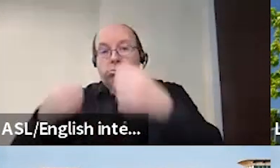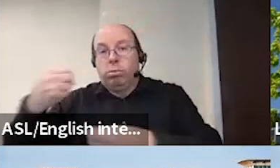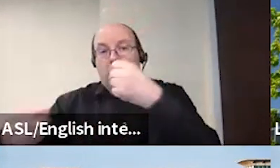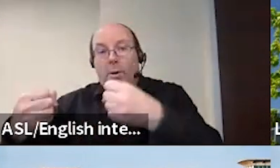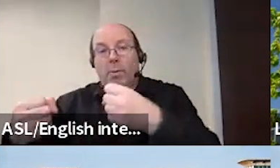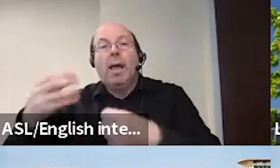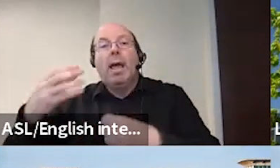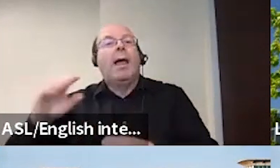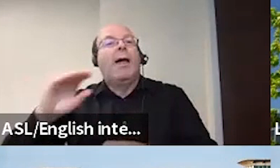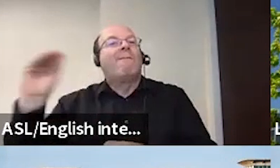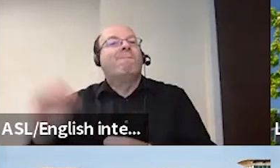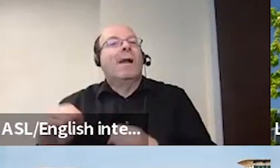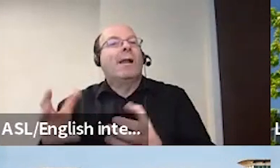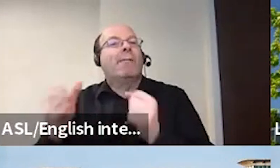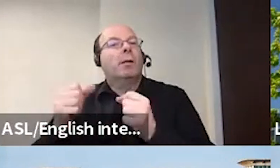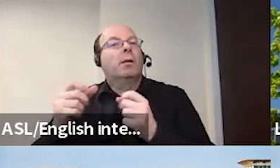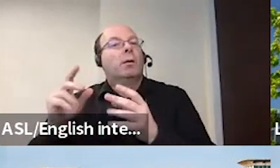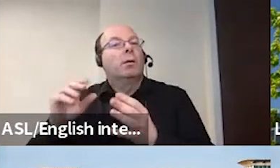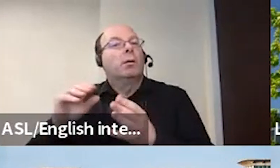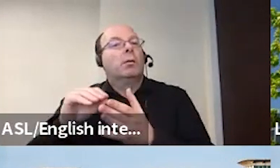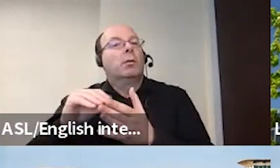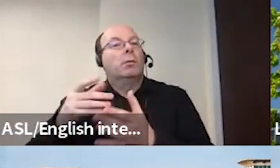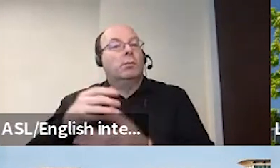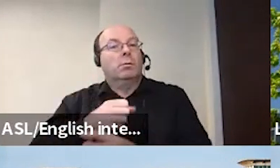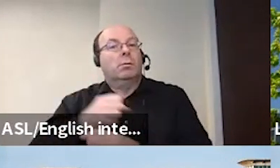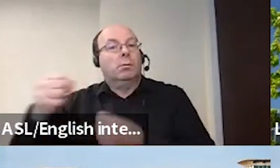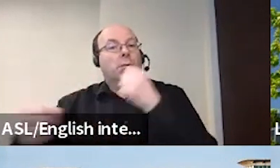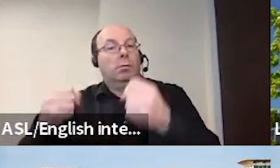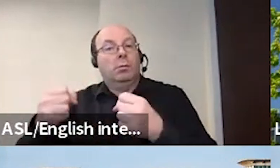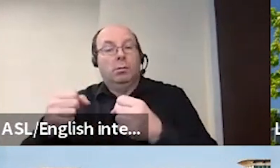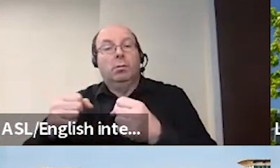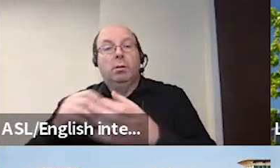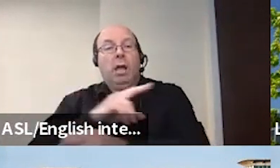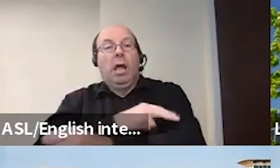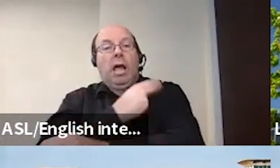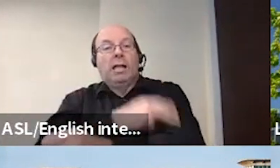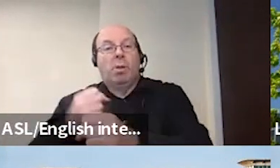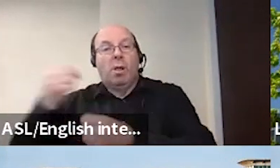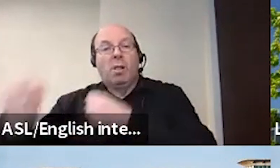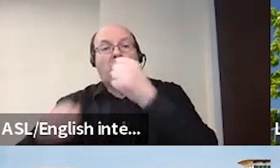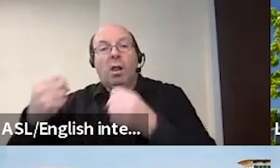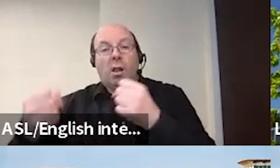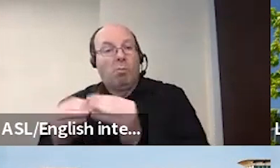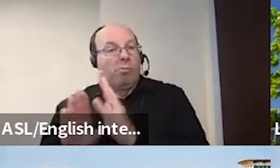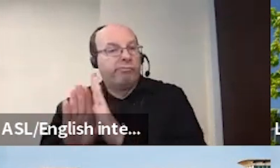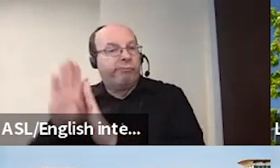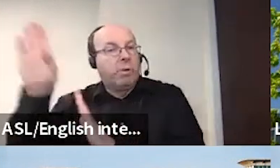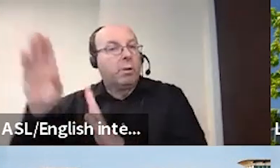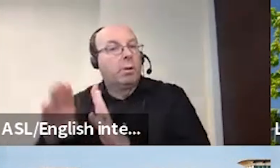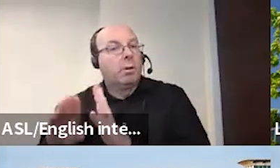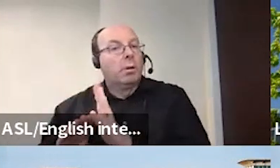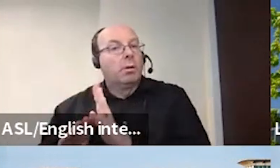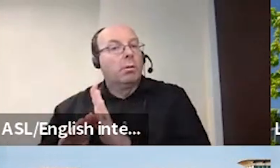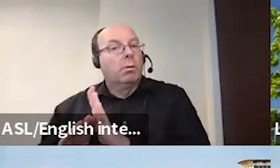up in the hospital per case, it's not just the total, it's also what that rate is if we saw a change in the rate. And then we monitor